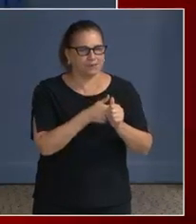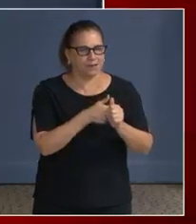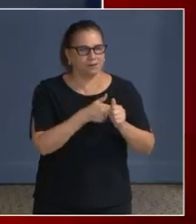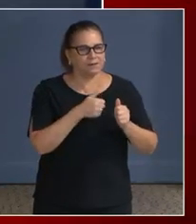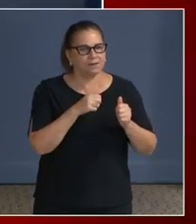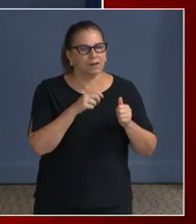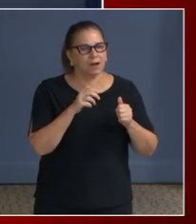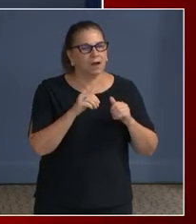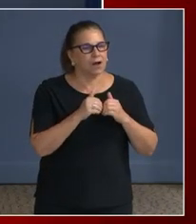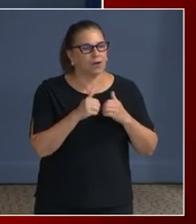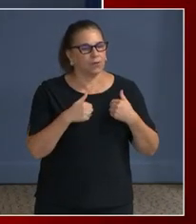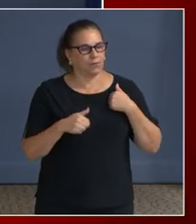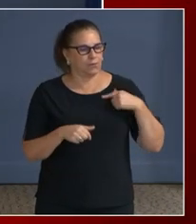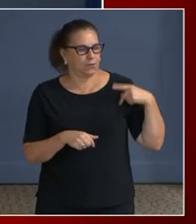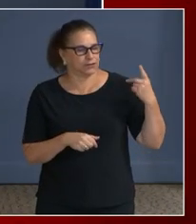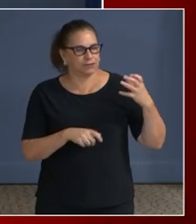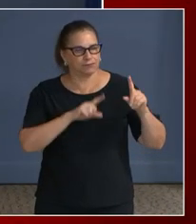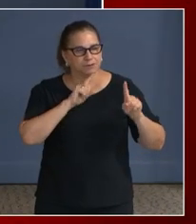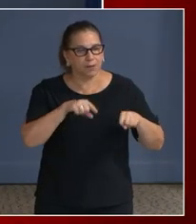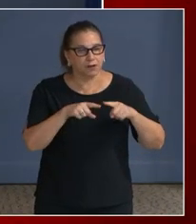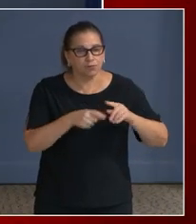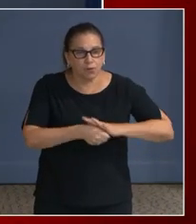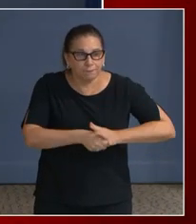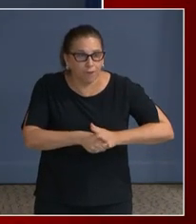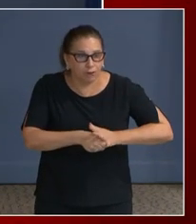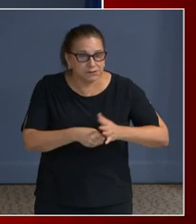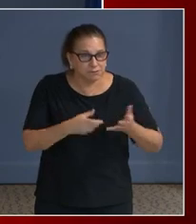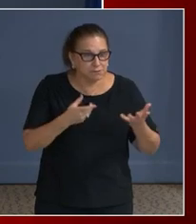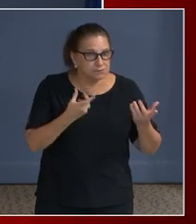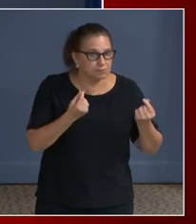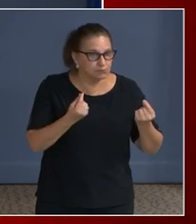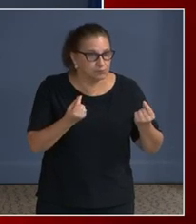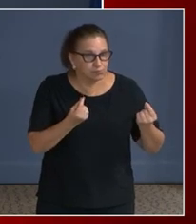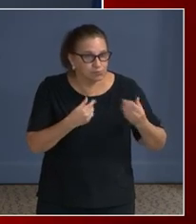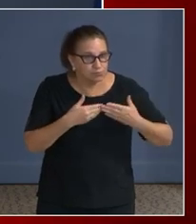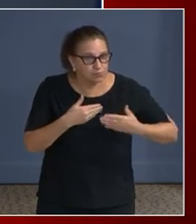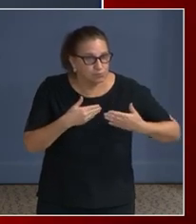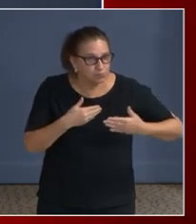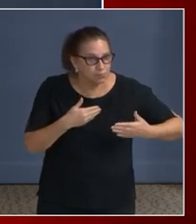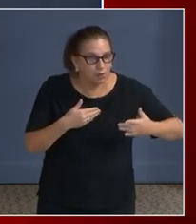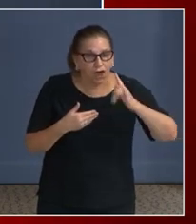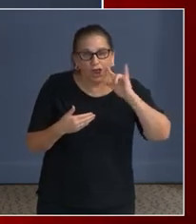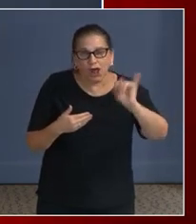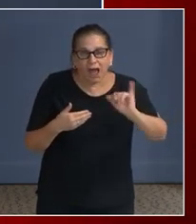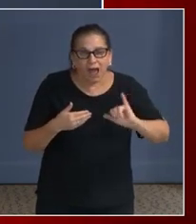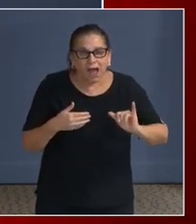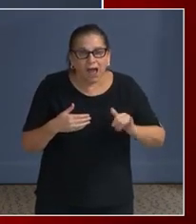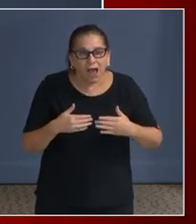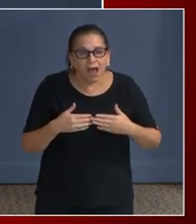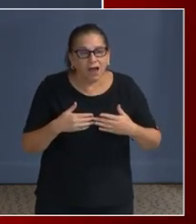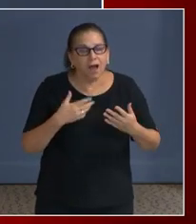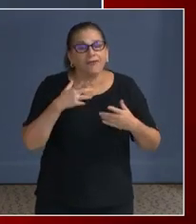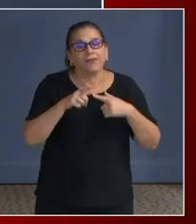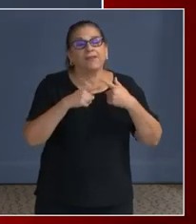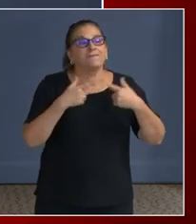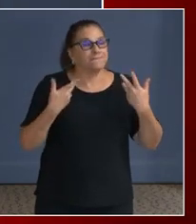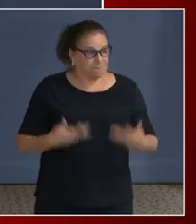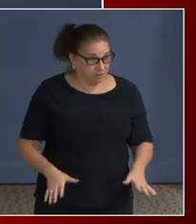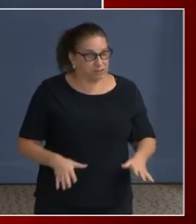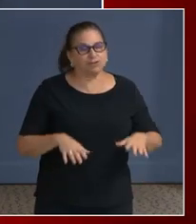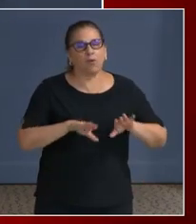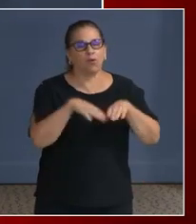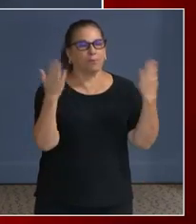to COVID-19 in the week ahead, and then we will take any questions. This morning, we